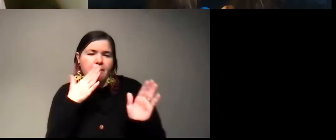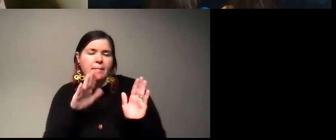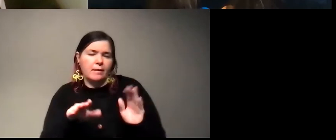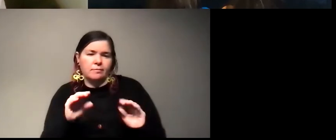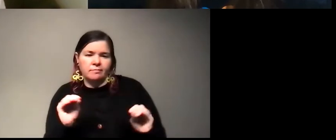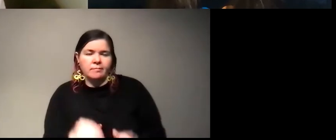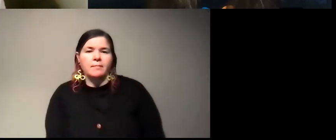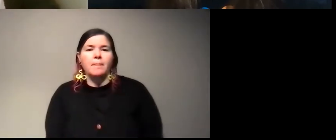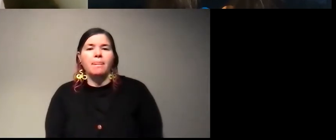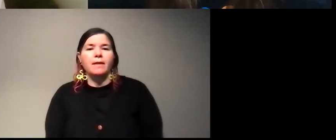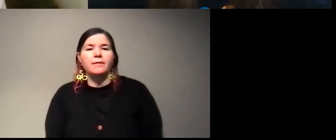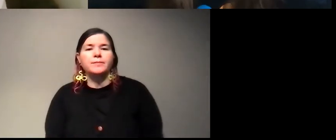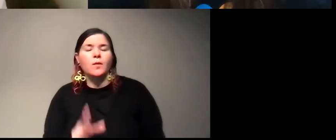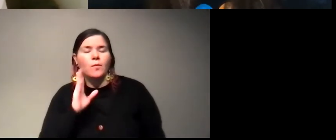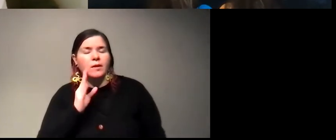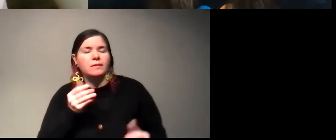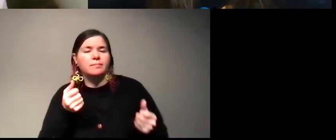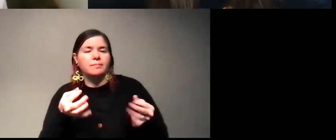like what I do as I show you my slides.